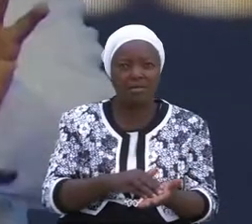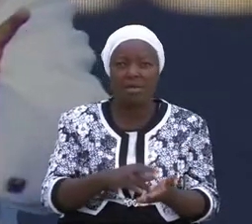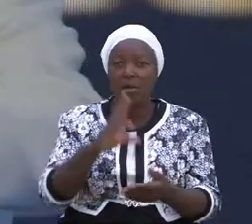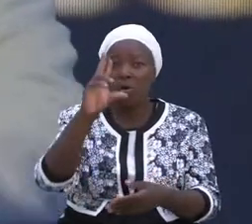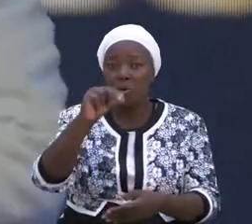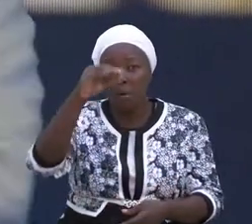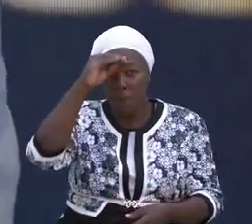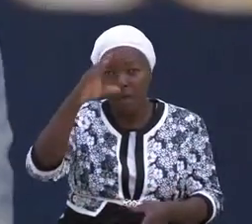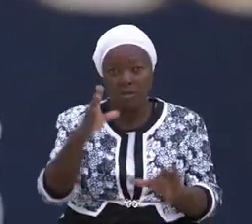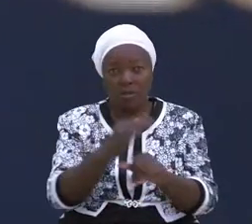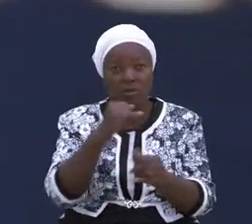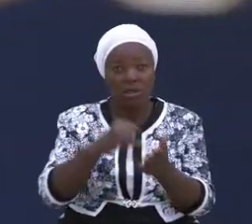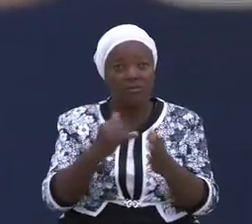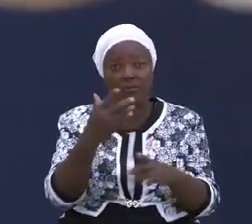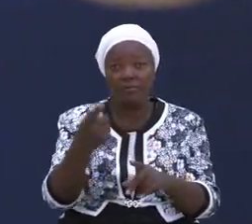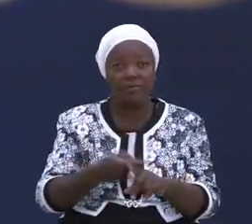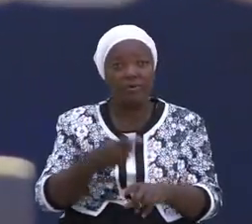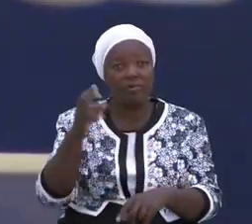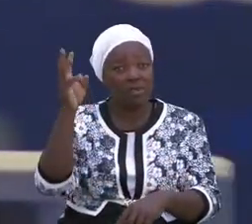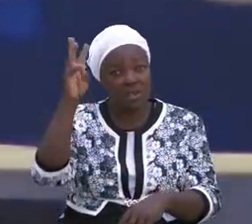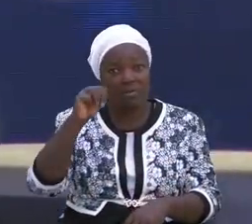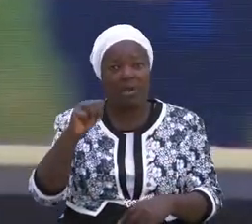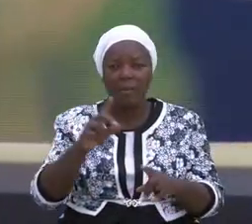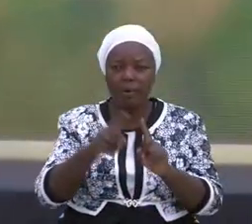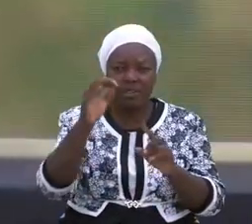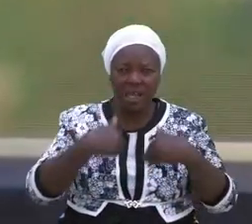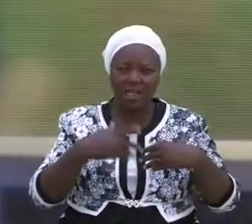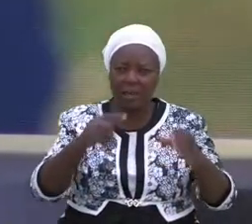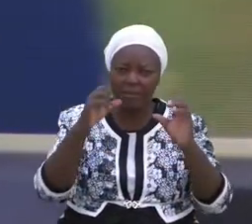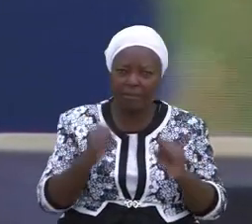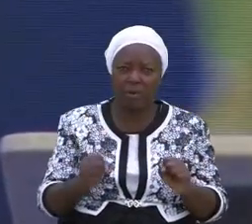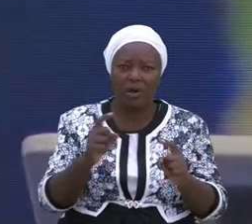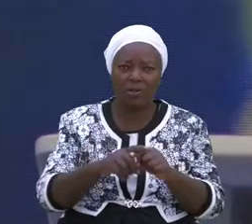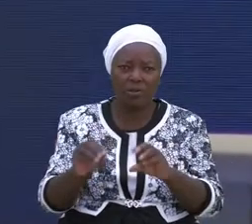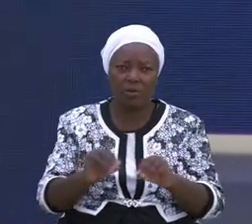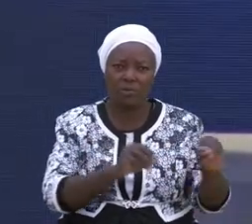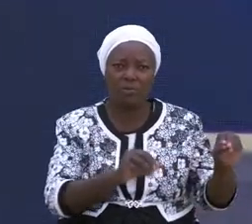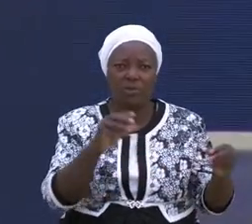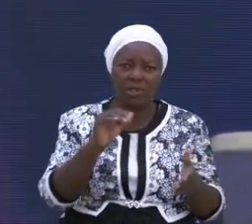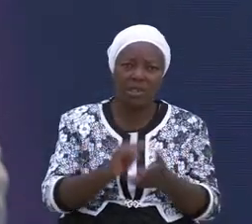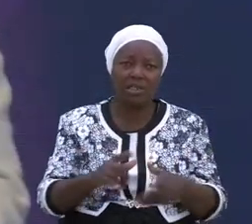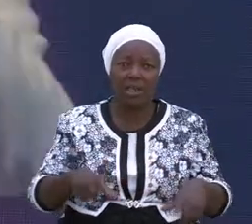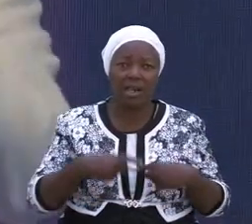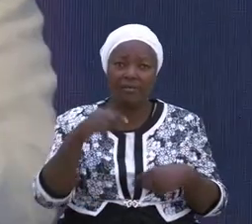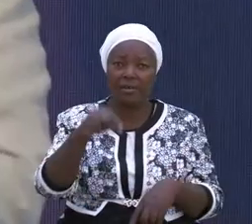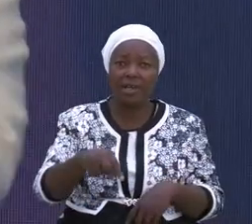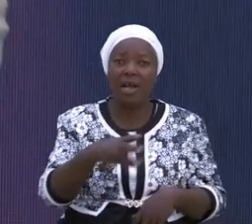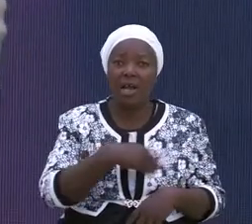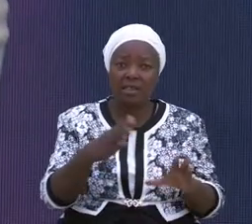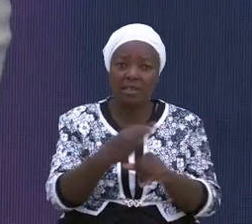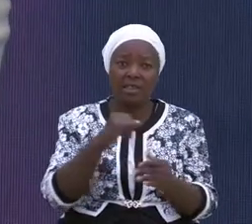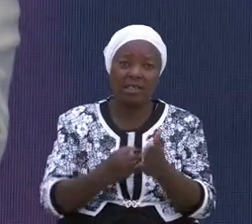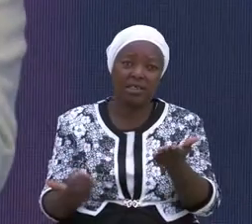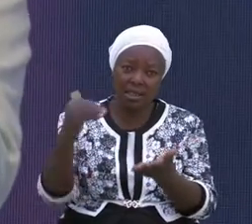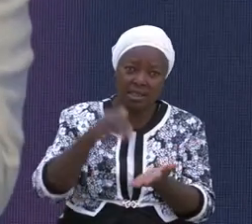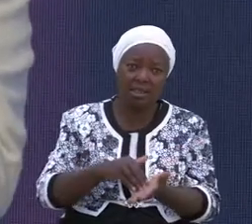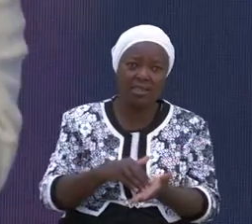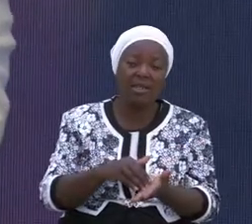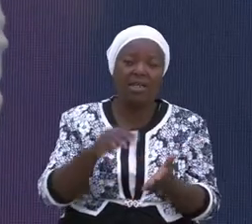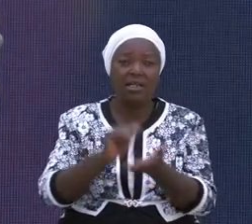took it from him, but he had the power to lay that life down and to take it again. That was